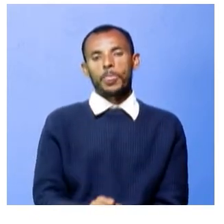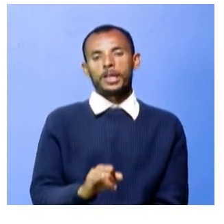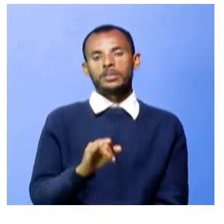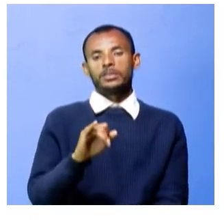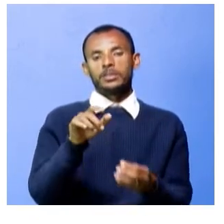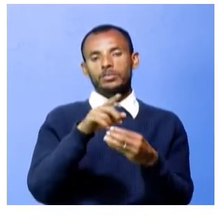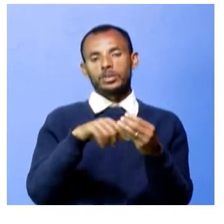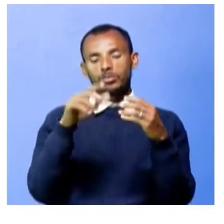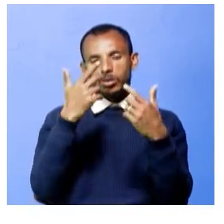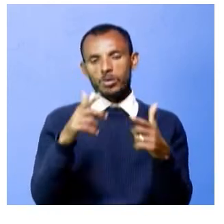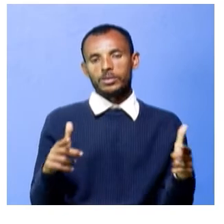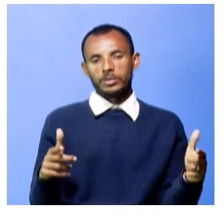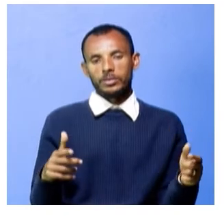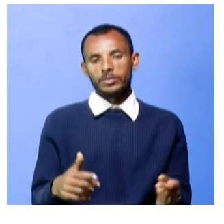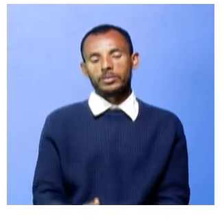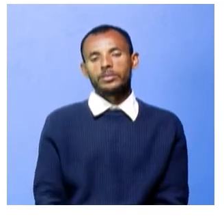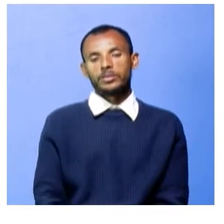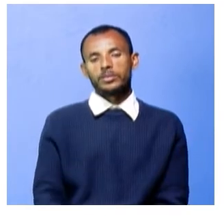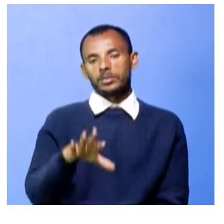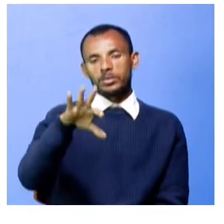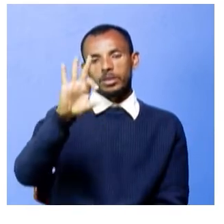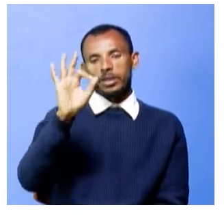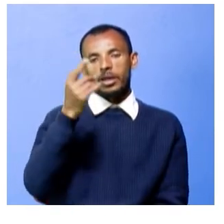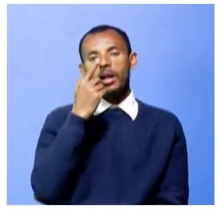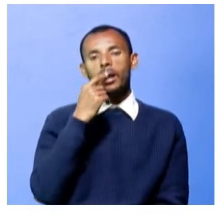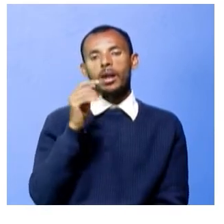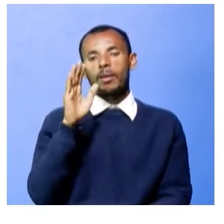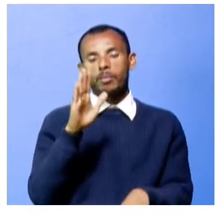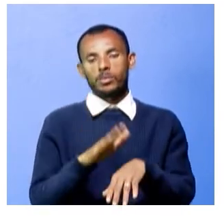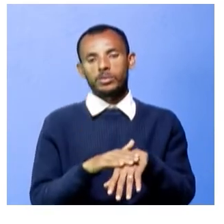is about probability of obtaining red ball.